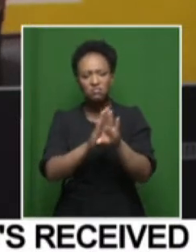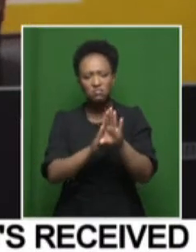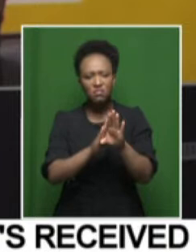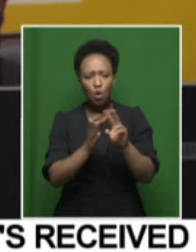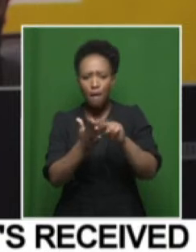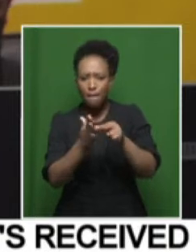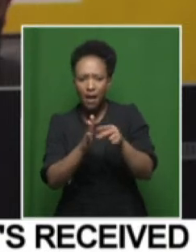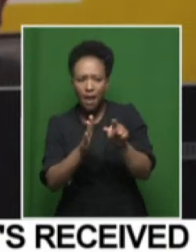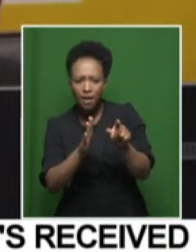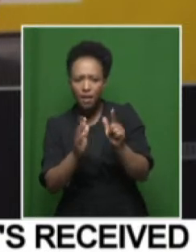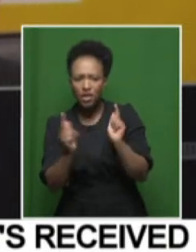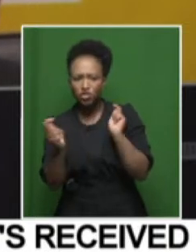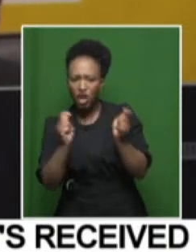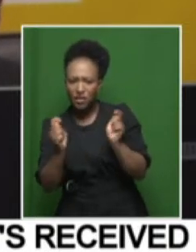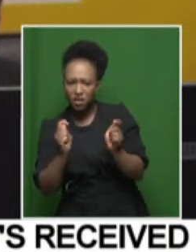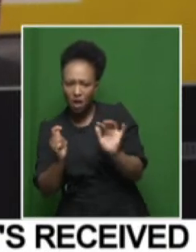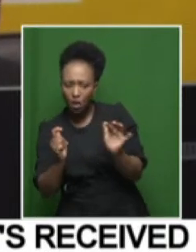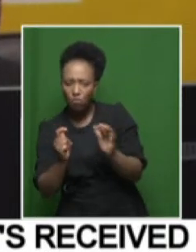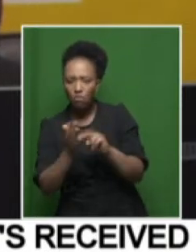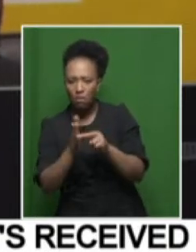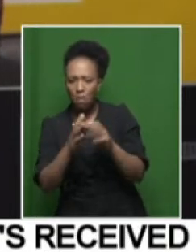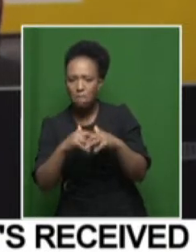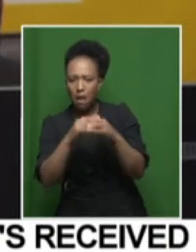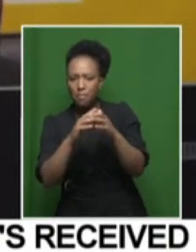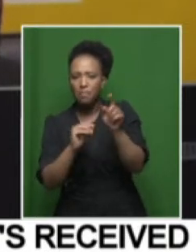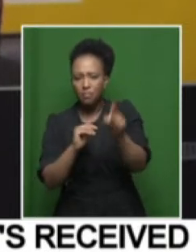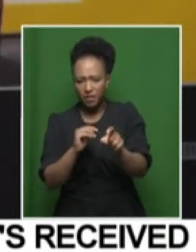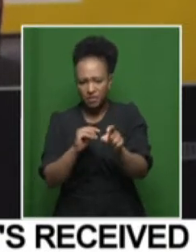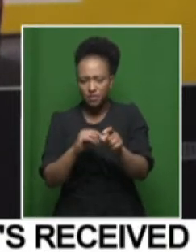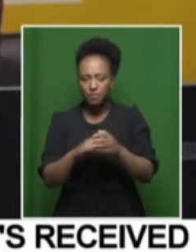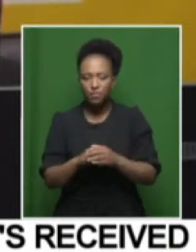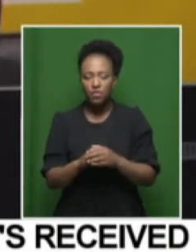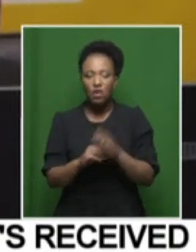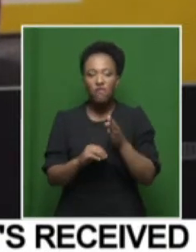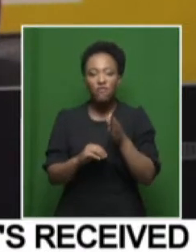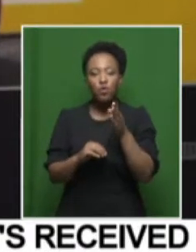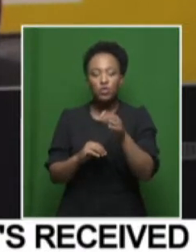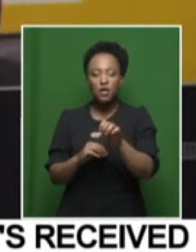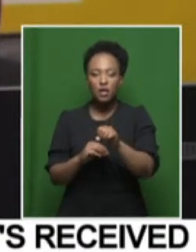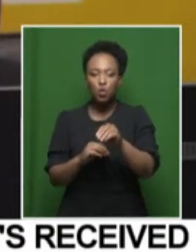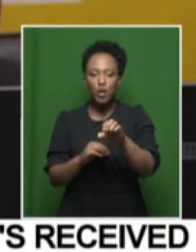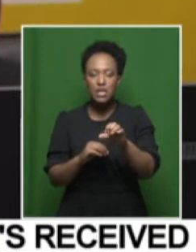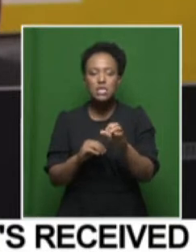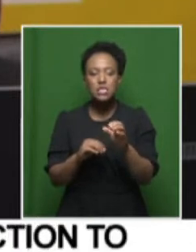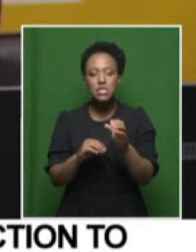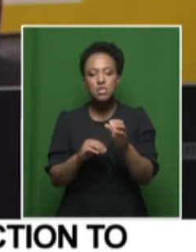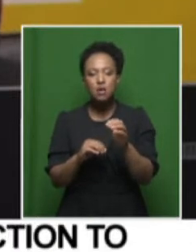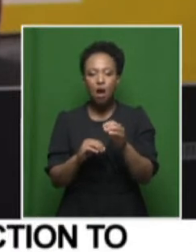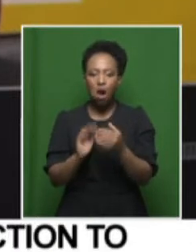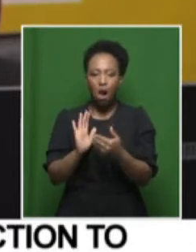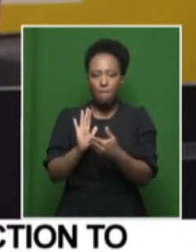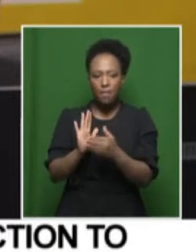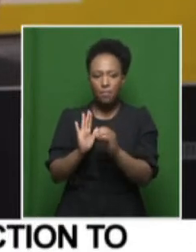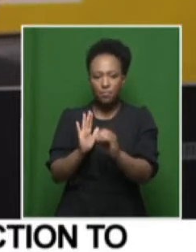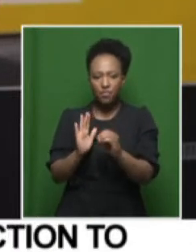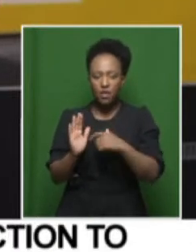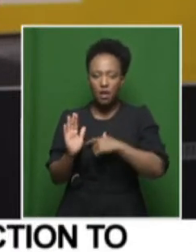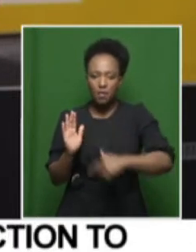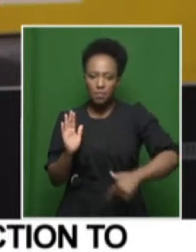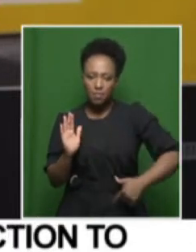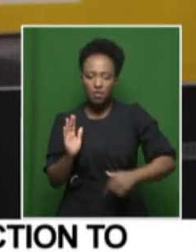turnaround plans. The future of state-owned companies is under consideration by the Presidential